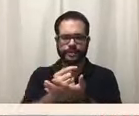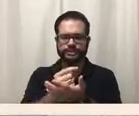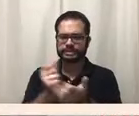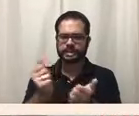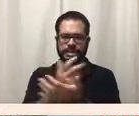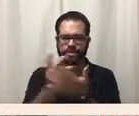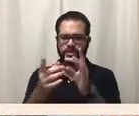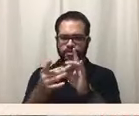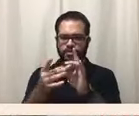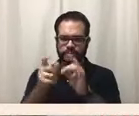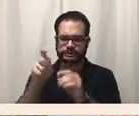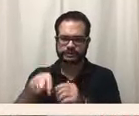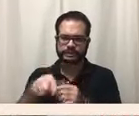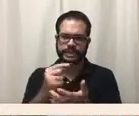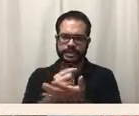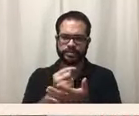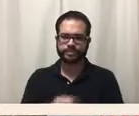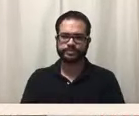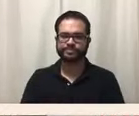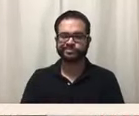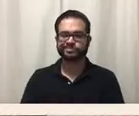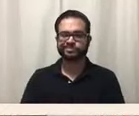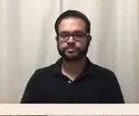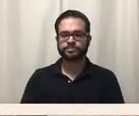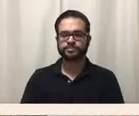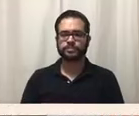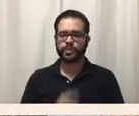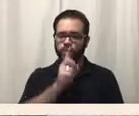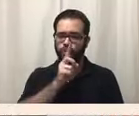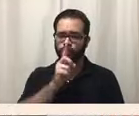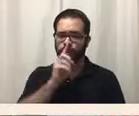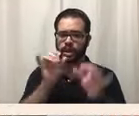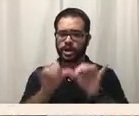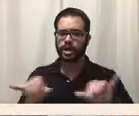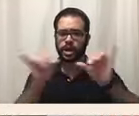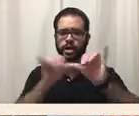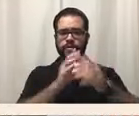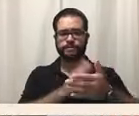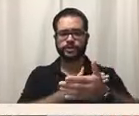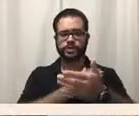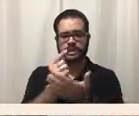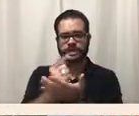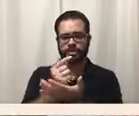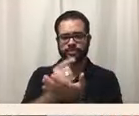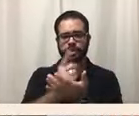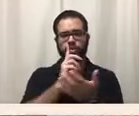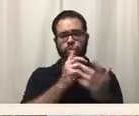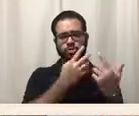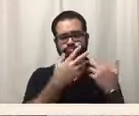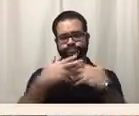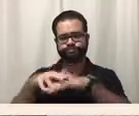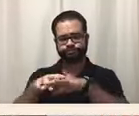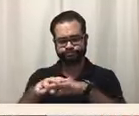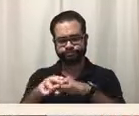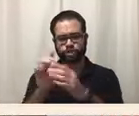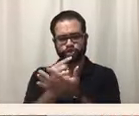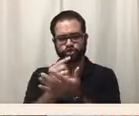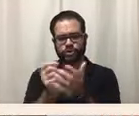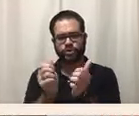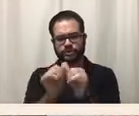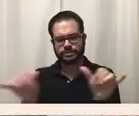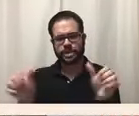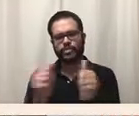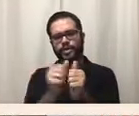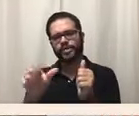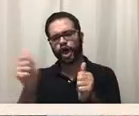needed. And very commonly, music therapists will co-treat with other healthcare professionals. You may have